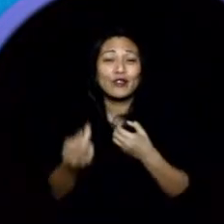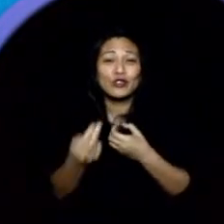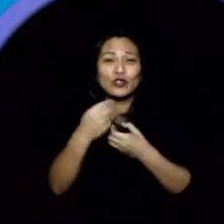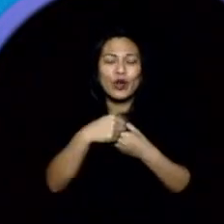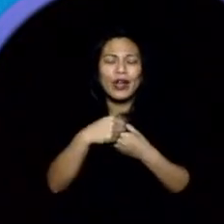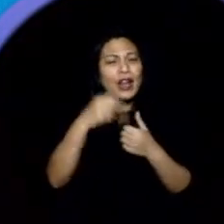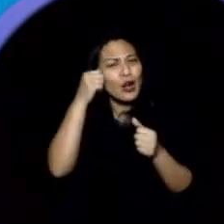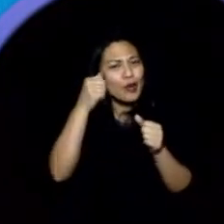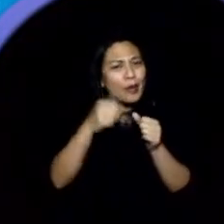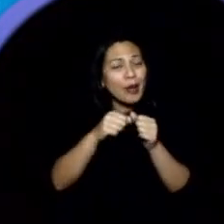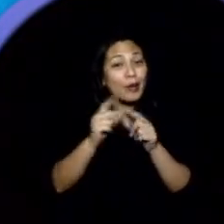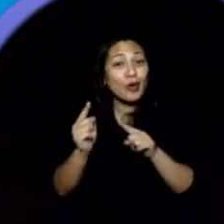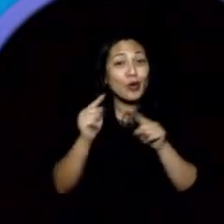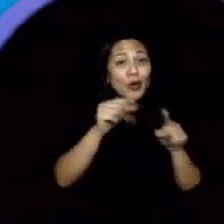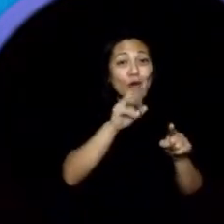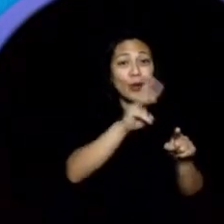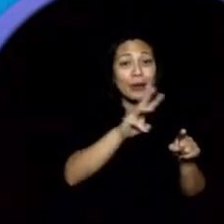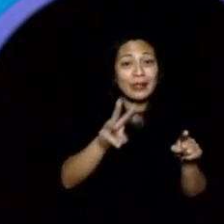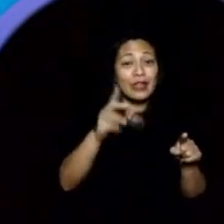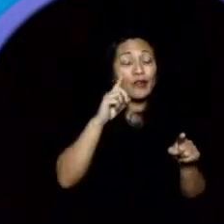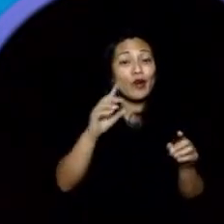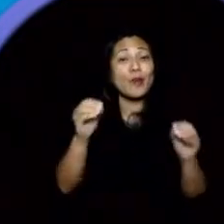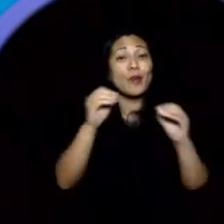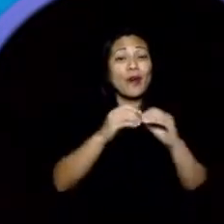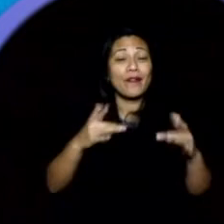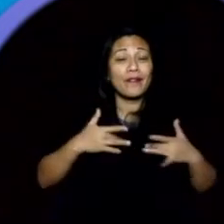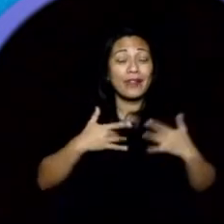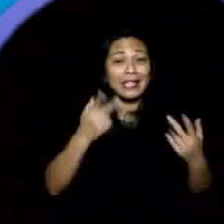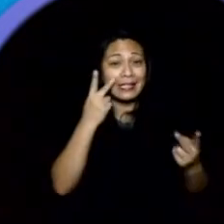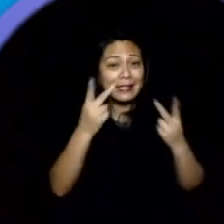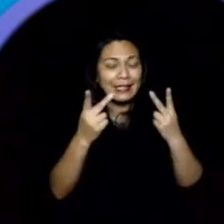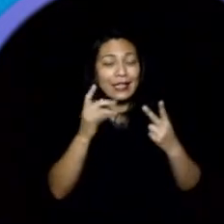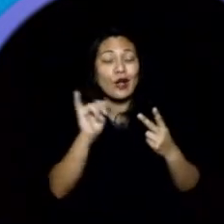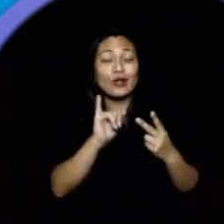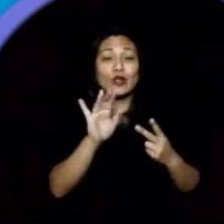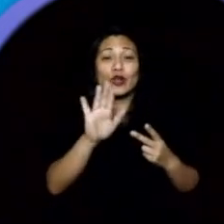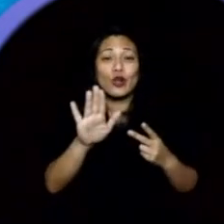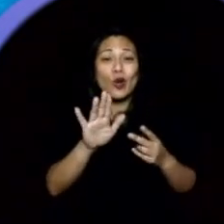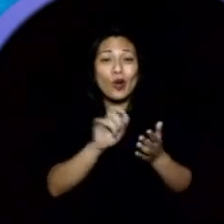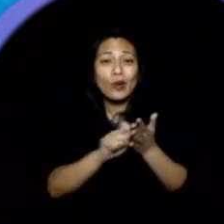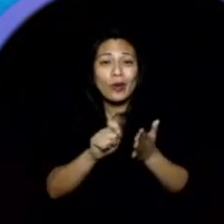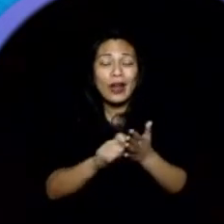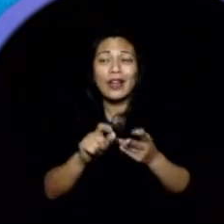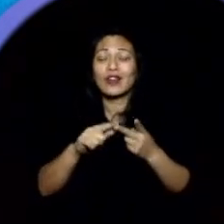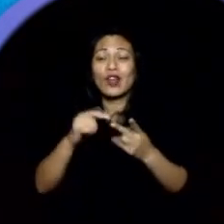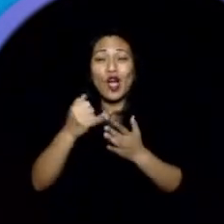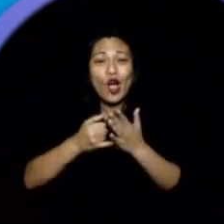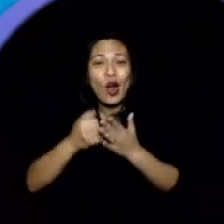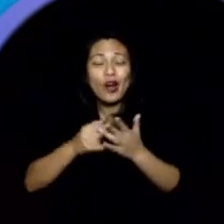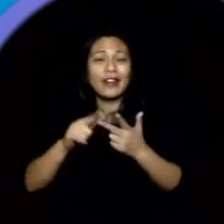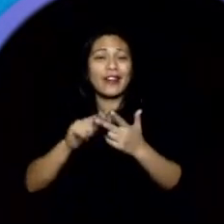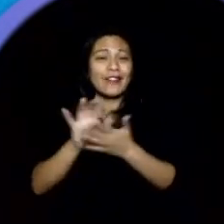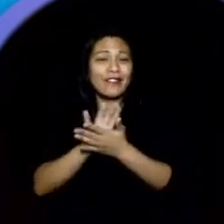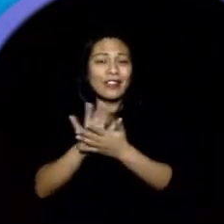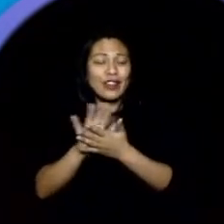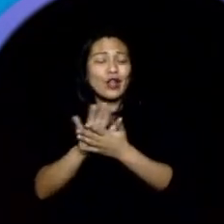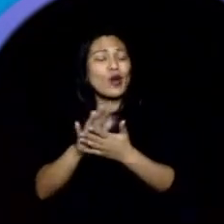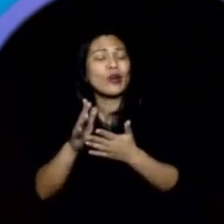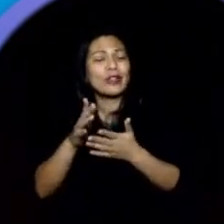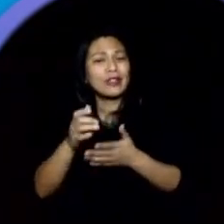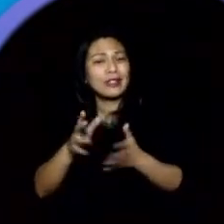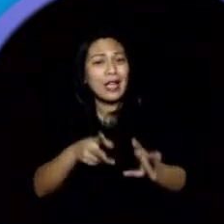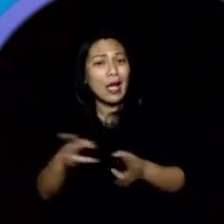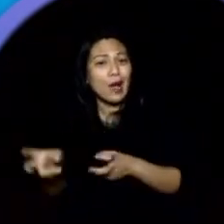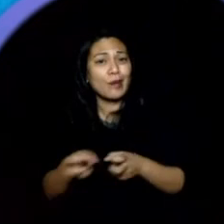Thanks for joining us, and remember to visit our website for more events and to upload your artwork, your writing, your videos, and